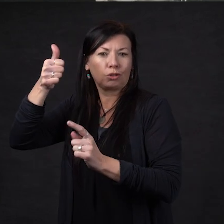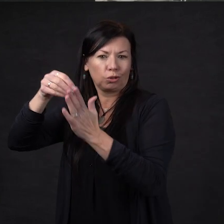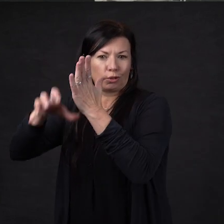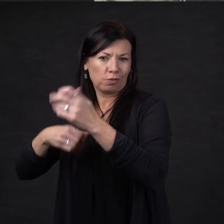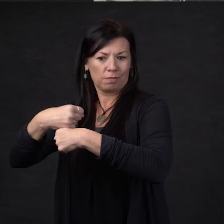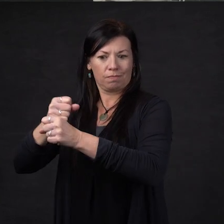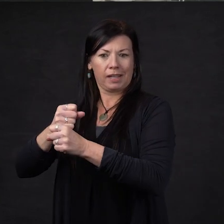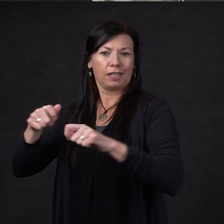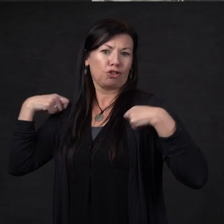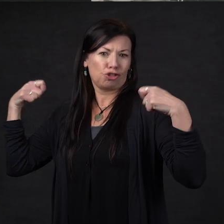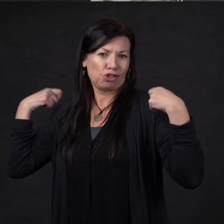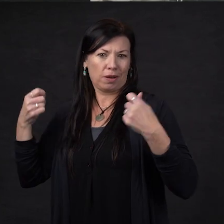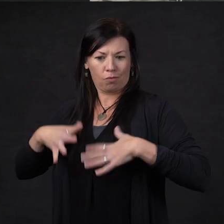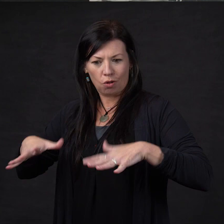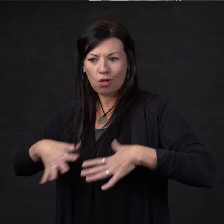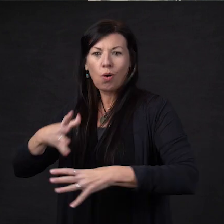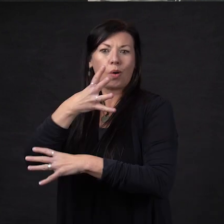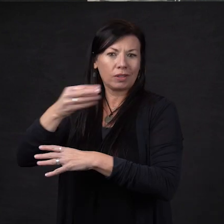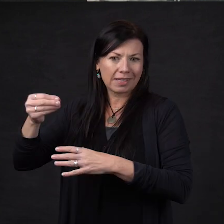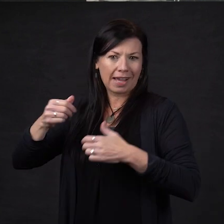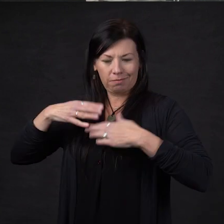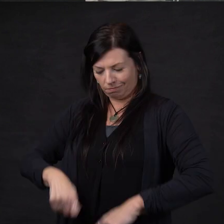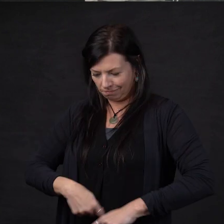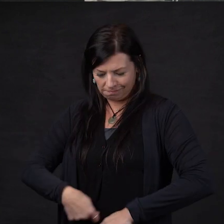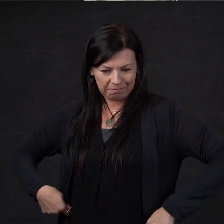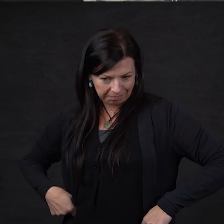made aprons and gym clothes.